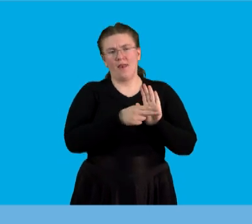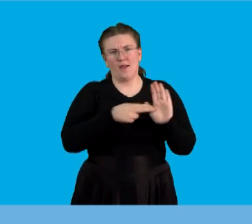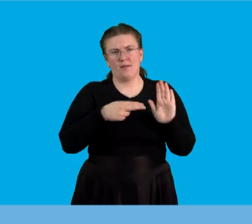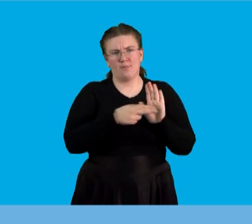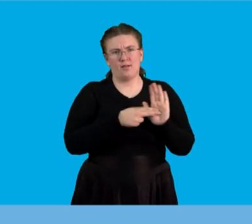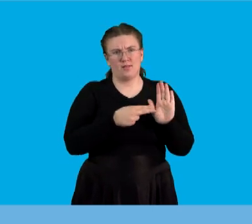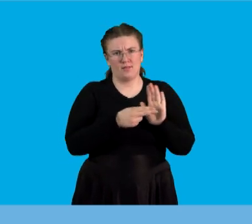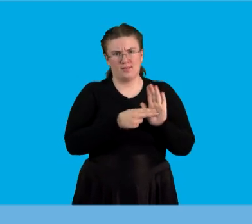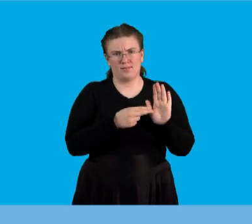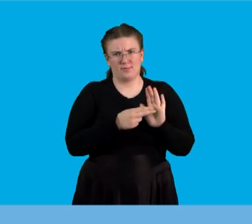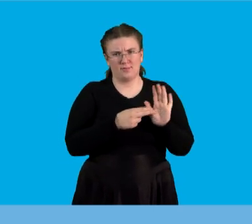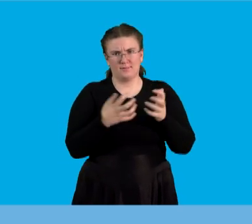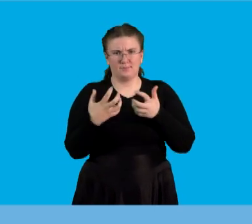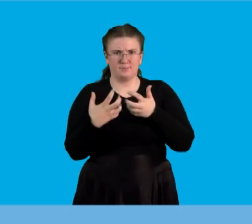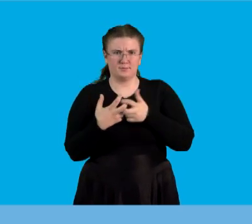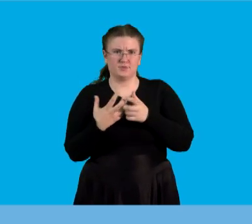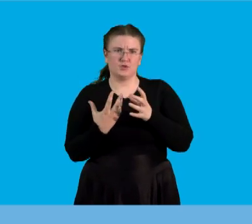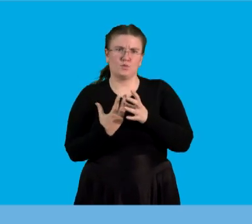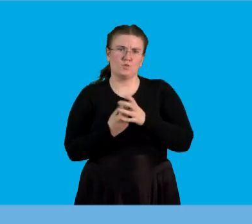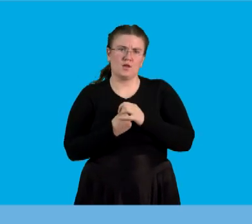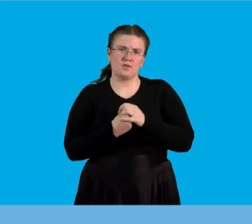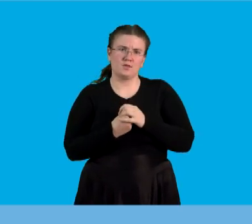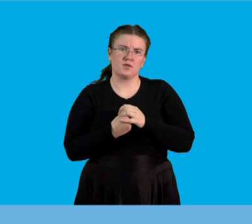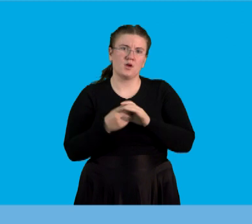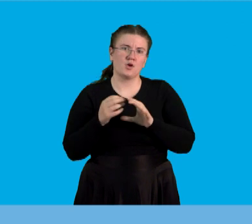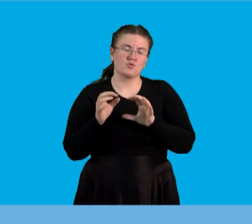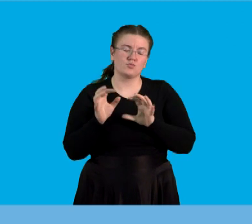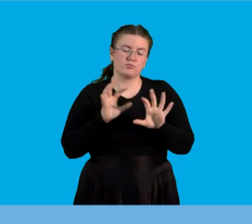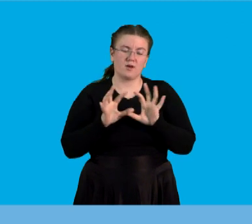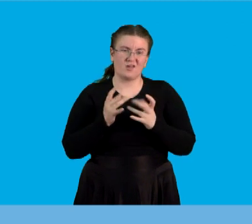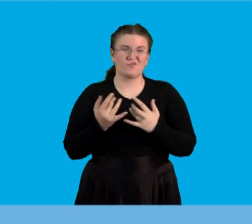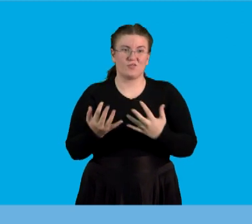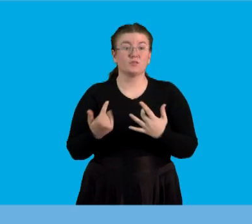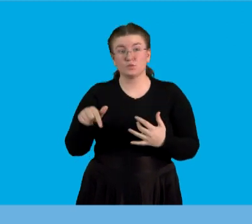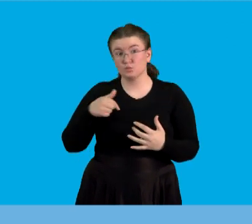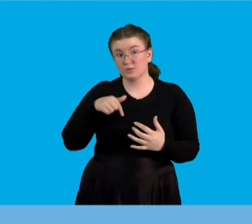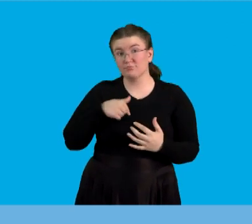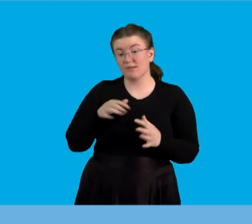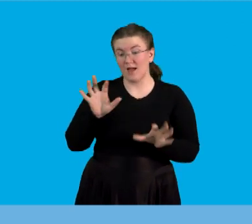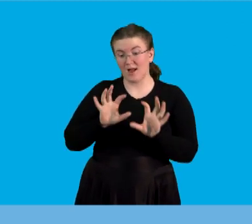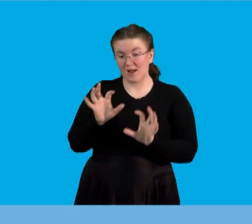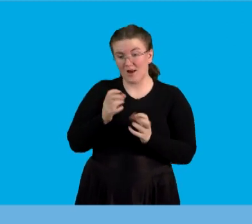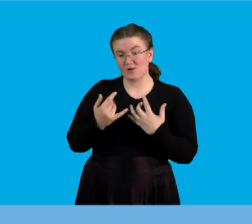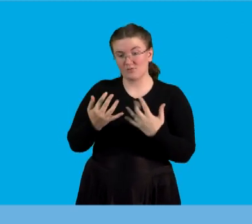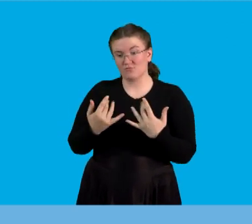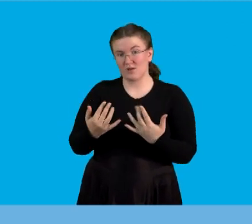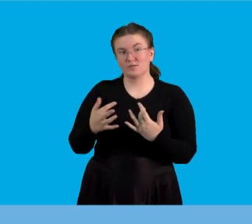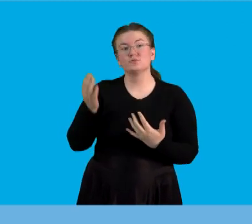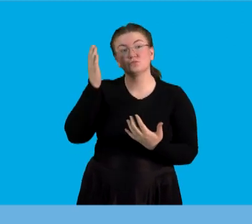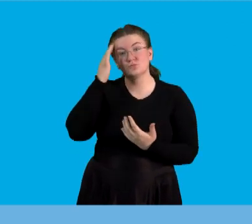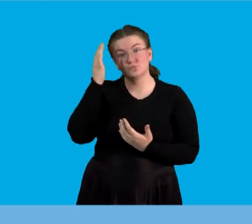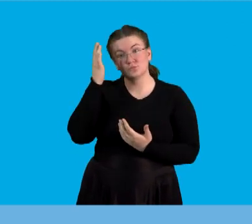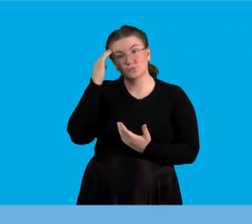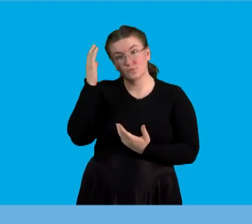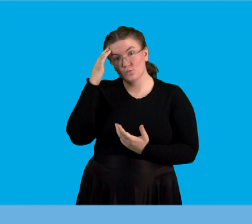label corresponds with the color of grass? Remember, if you and I know what the color of grass is, we